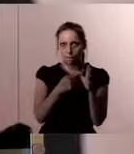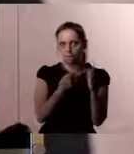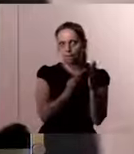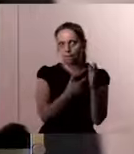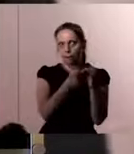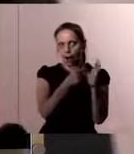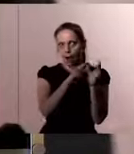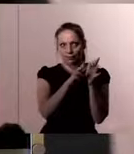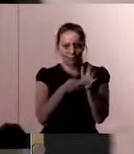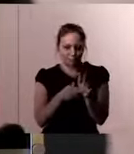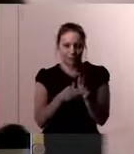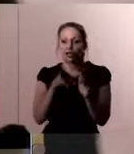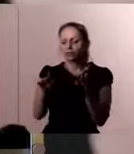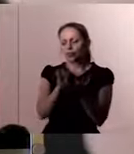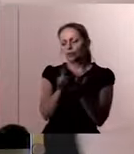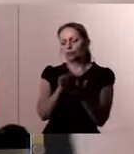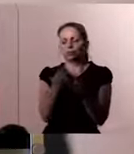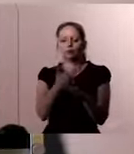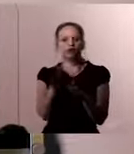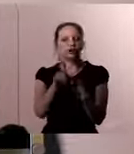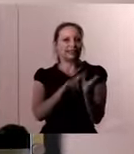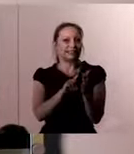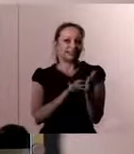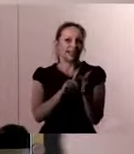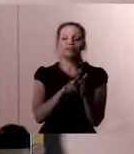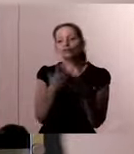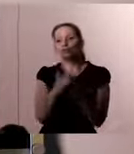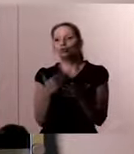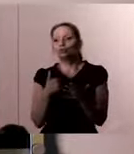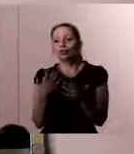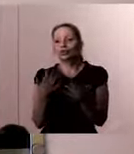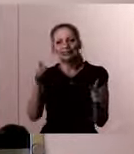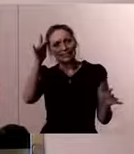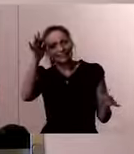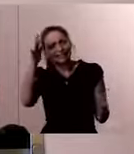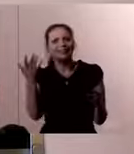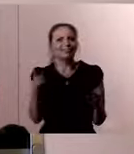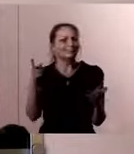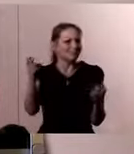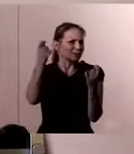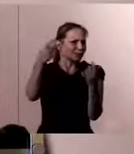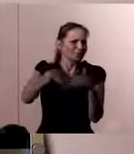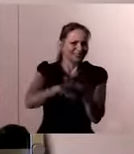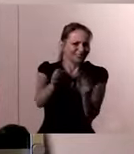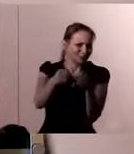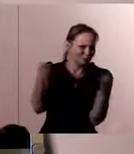So this article was published around New Year's Eve, and obviously there is a kind of celebratory silliness to having something like this in the